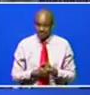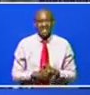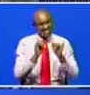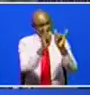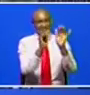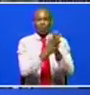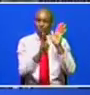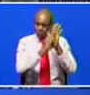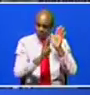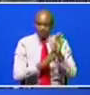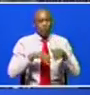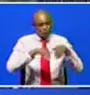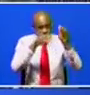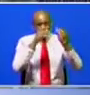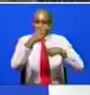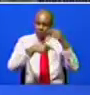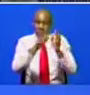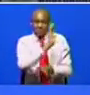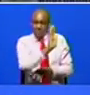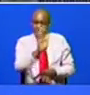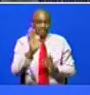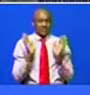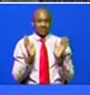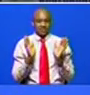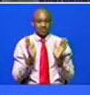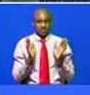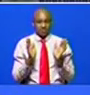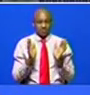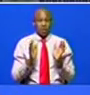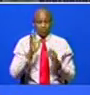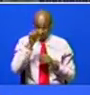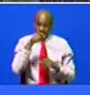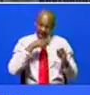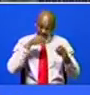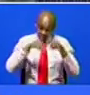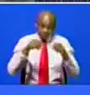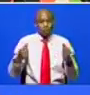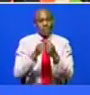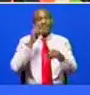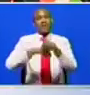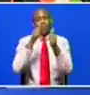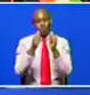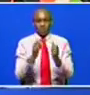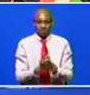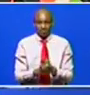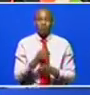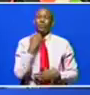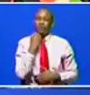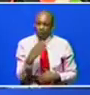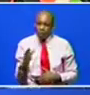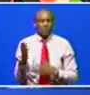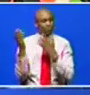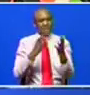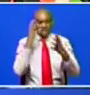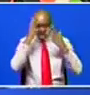to the rules, stick to the processes they will have put in place, so that the elections can be held on time. We do not want to cause